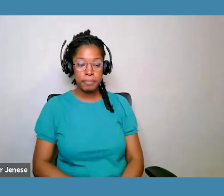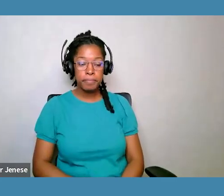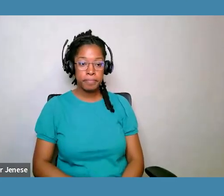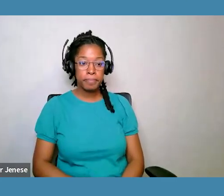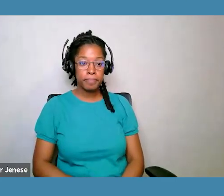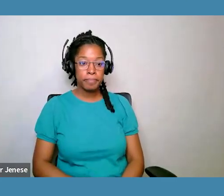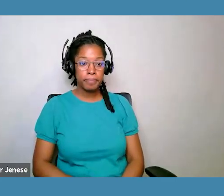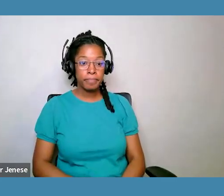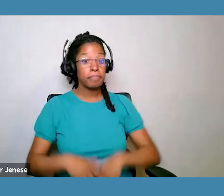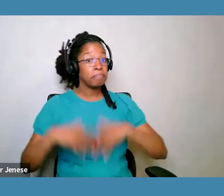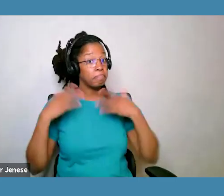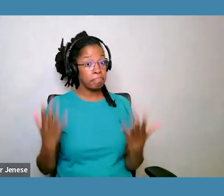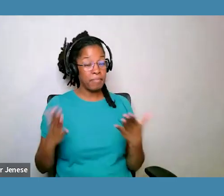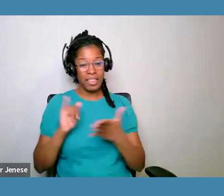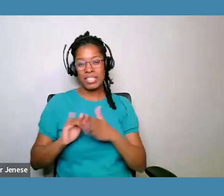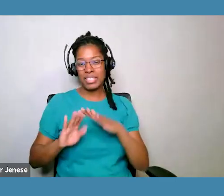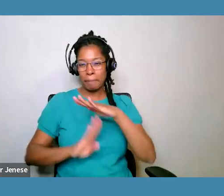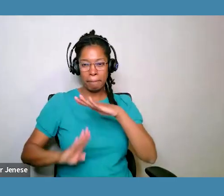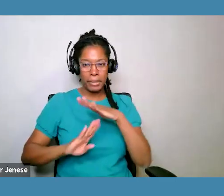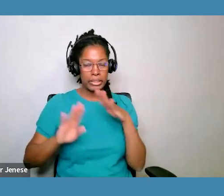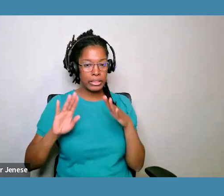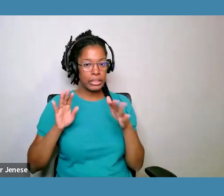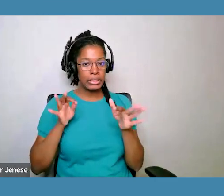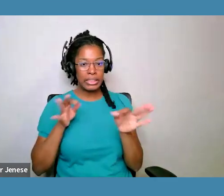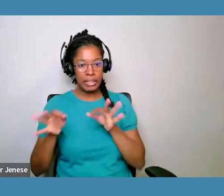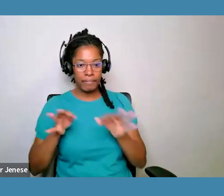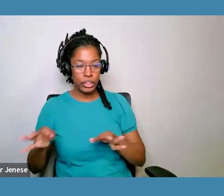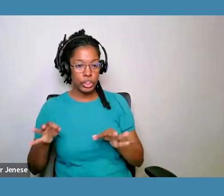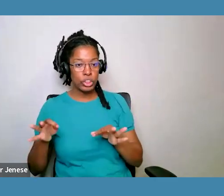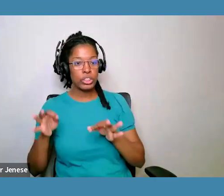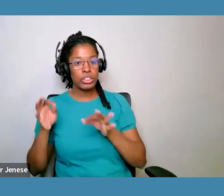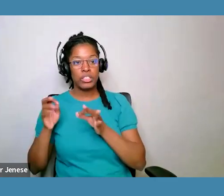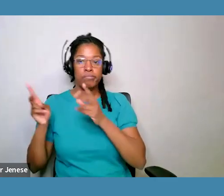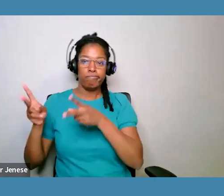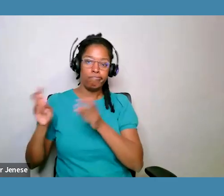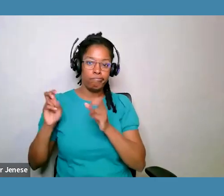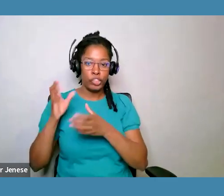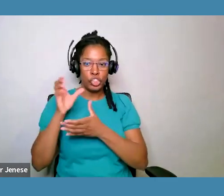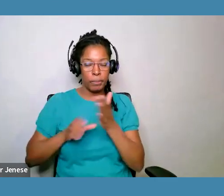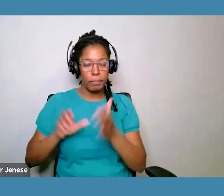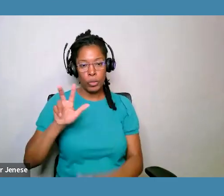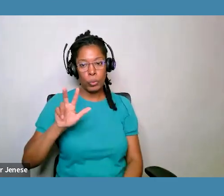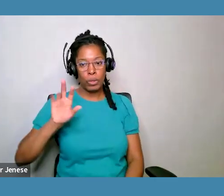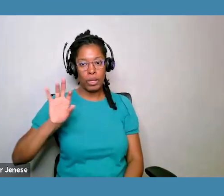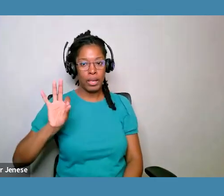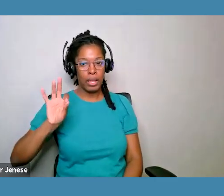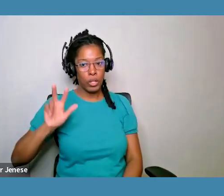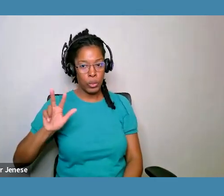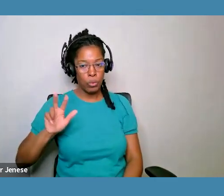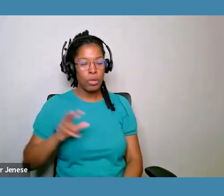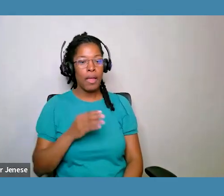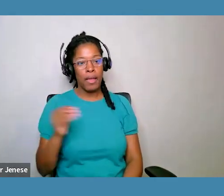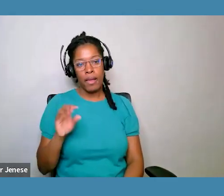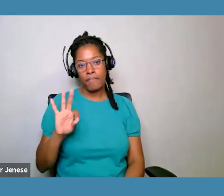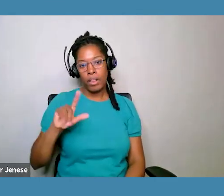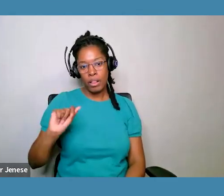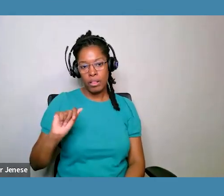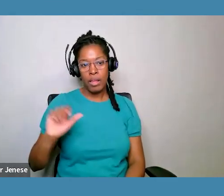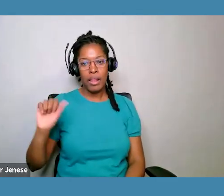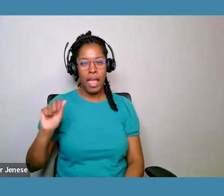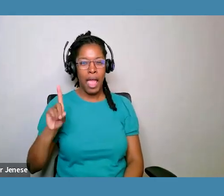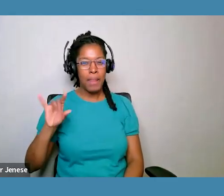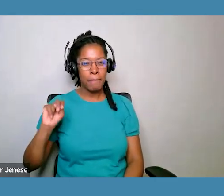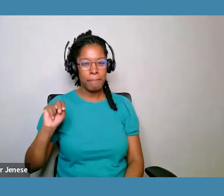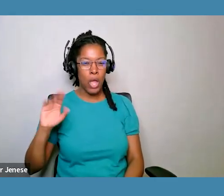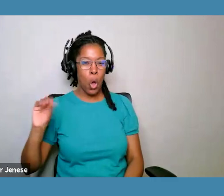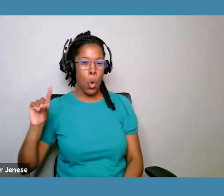So that's the basic definitions that come out of Chapter 393 and the Florida Administrative Code for